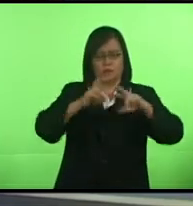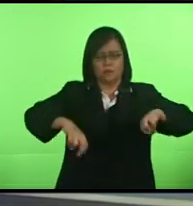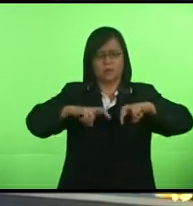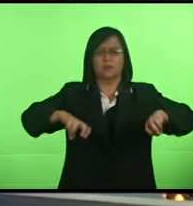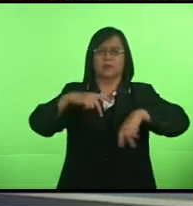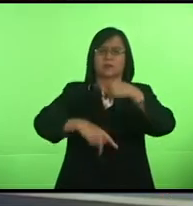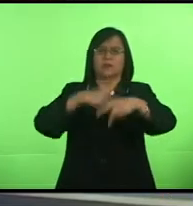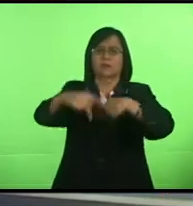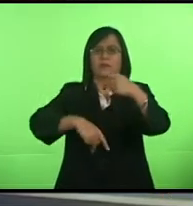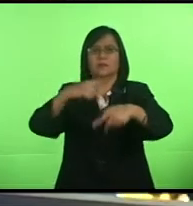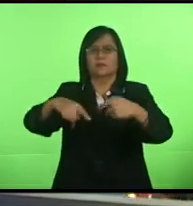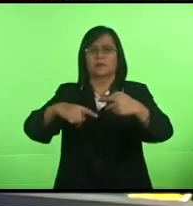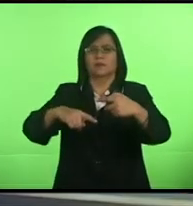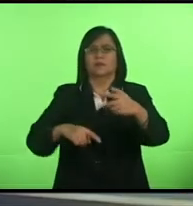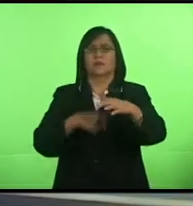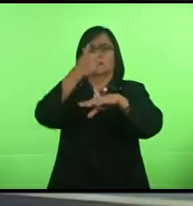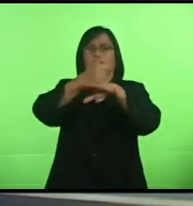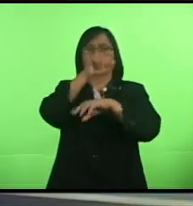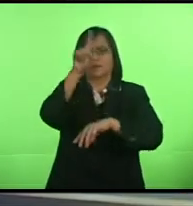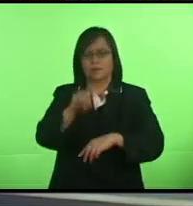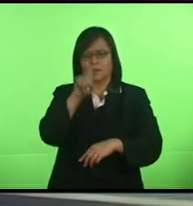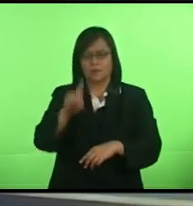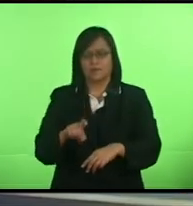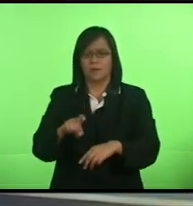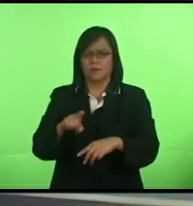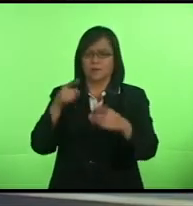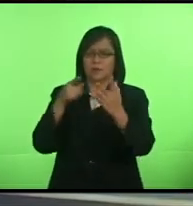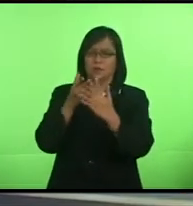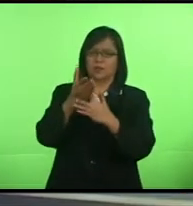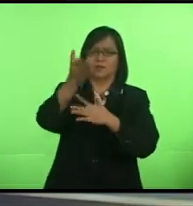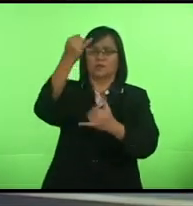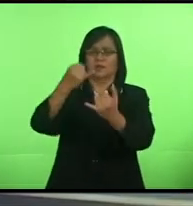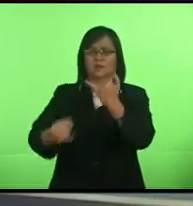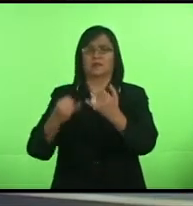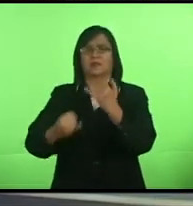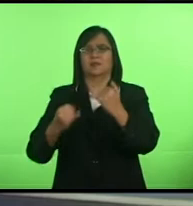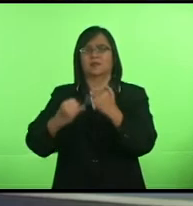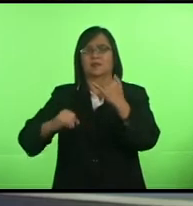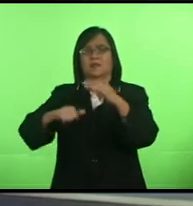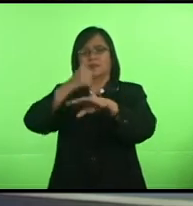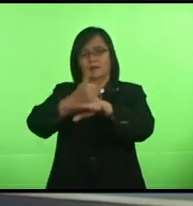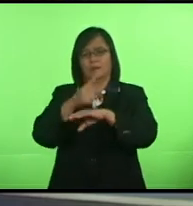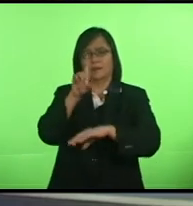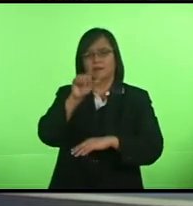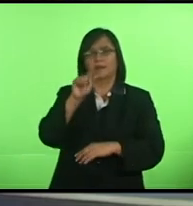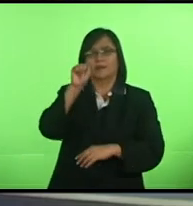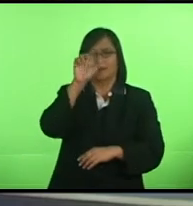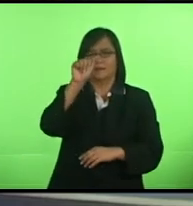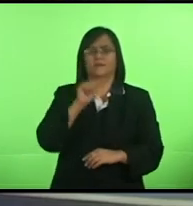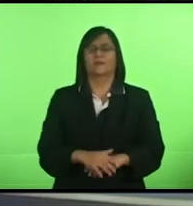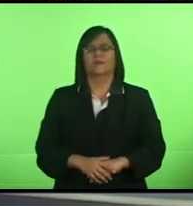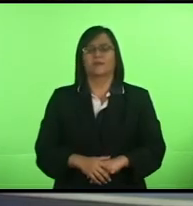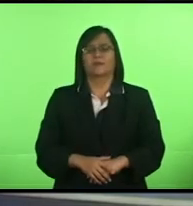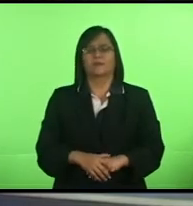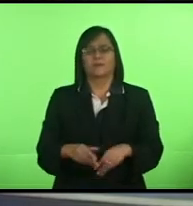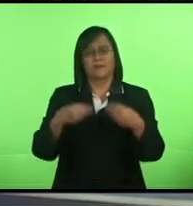finally analyzing and reporting data. Therefore, some tips to get started. The first one, it will